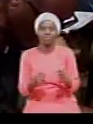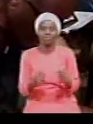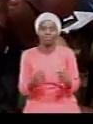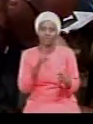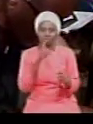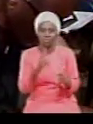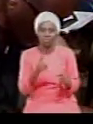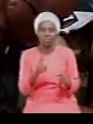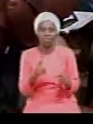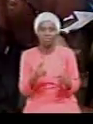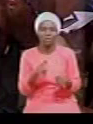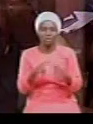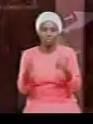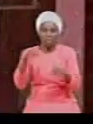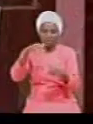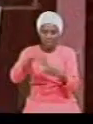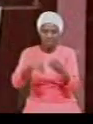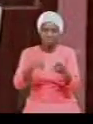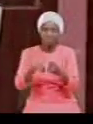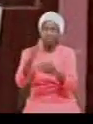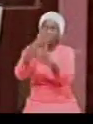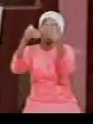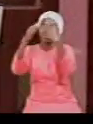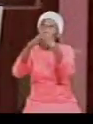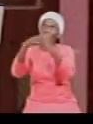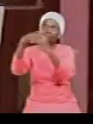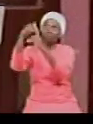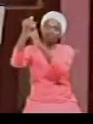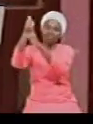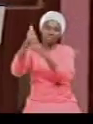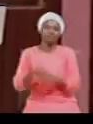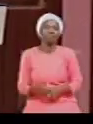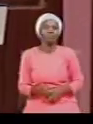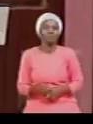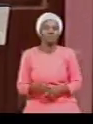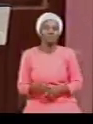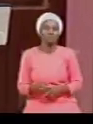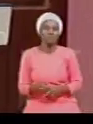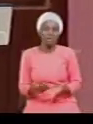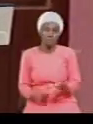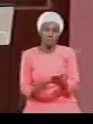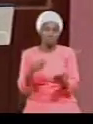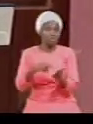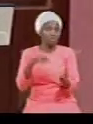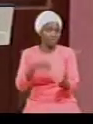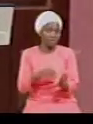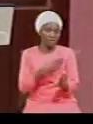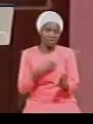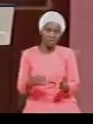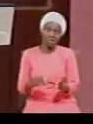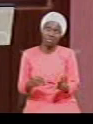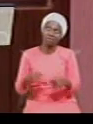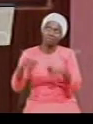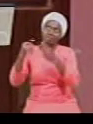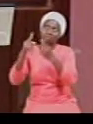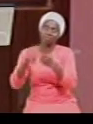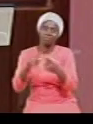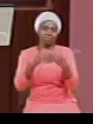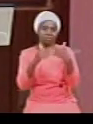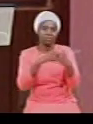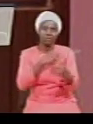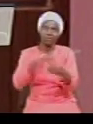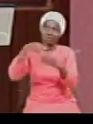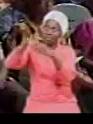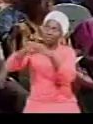heaven itself. He rose again and he went to heaven and he entered into